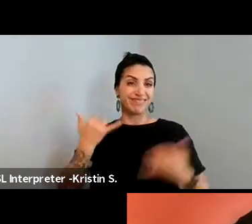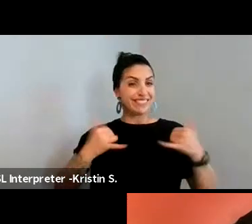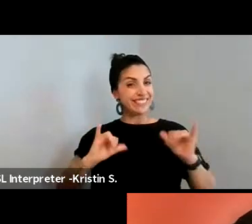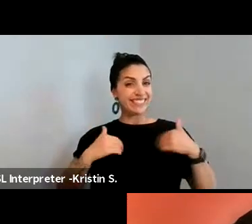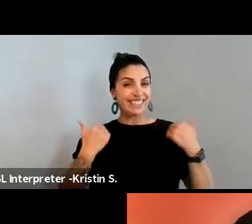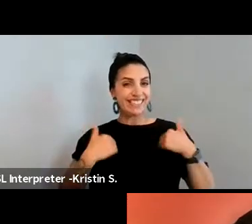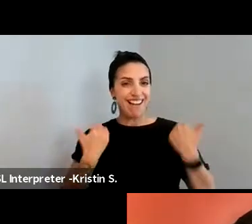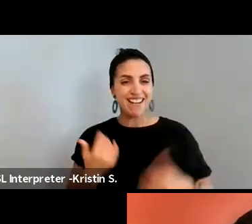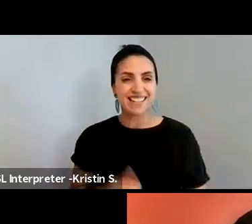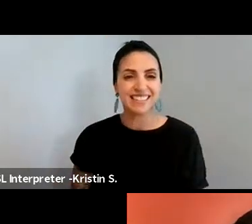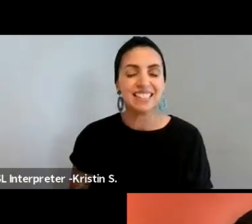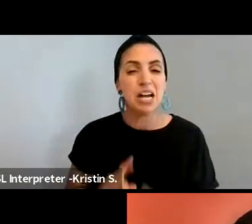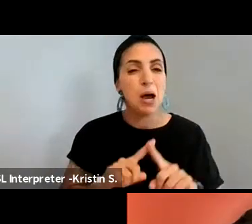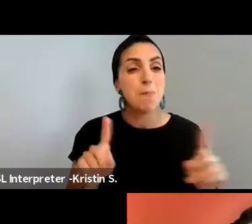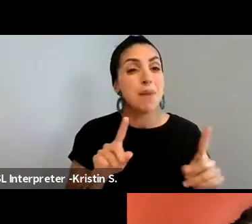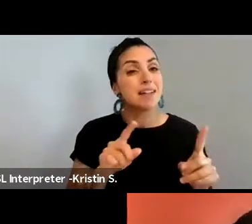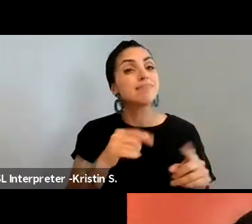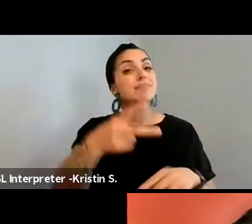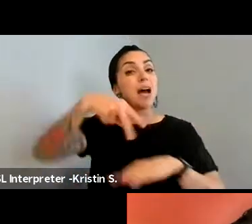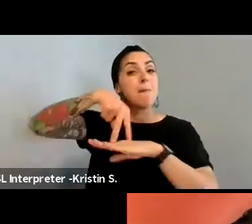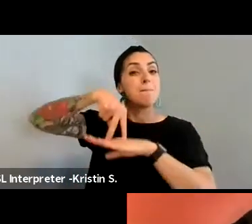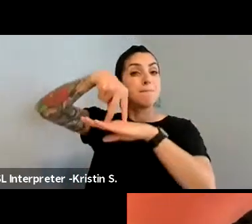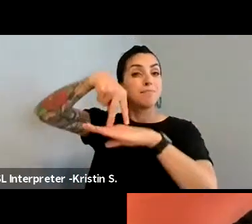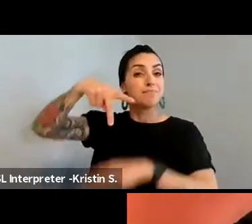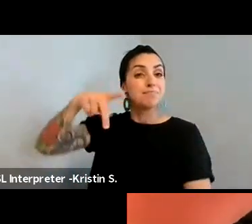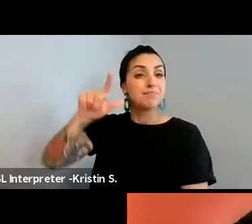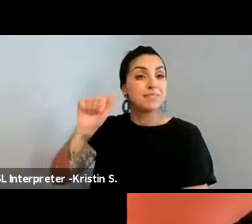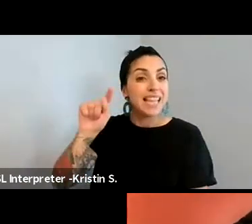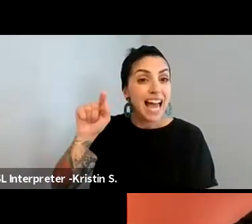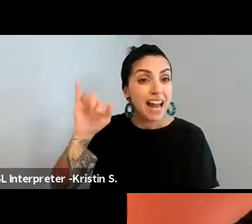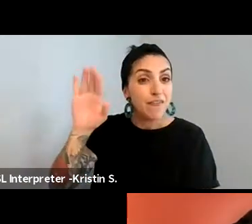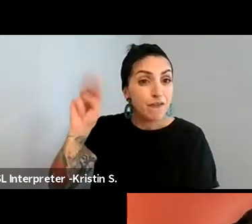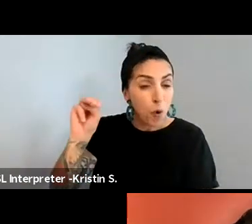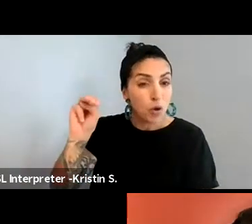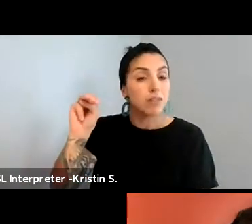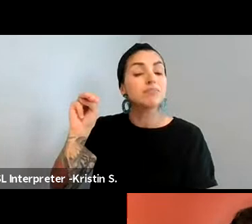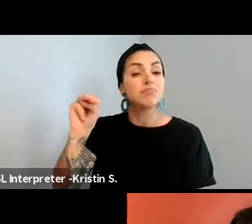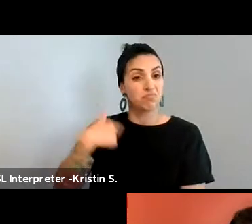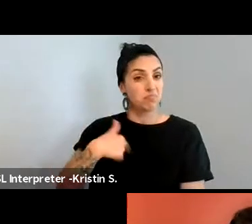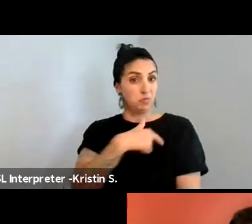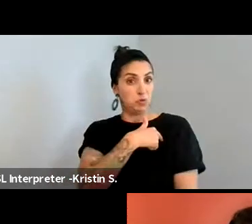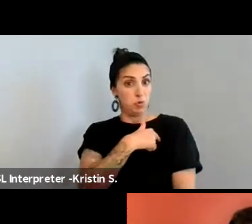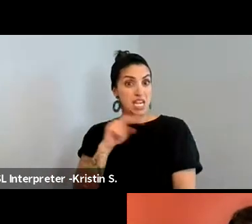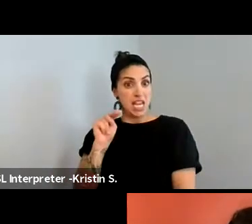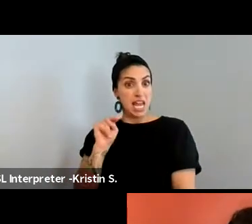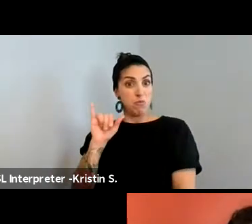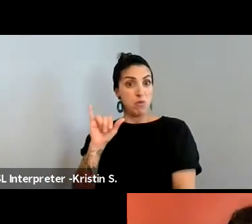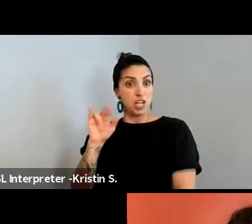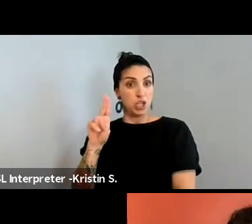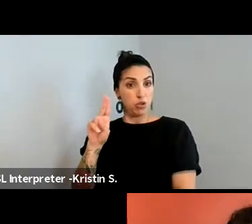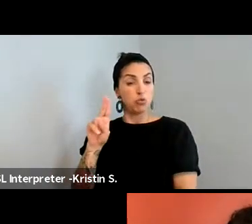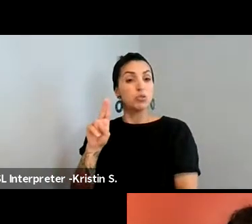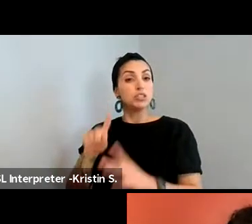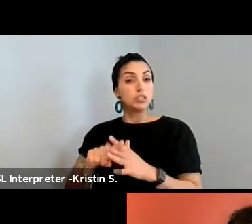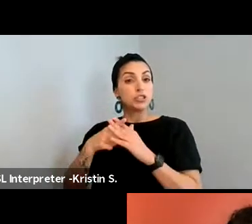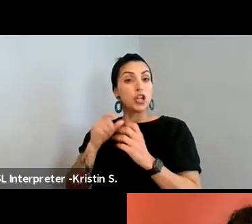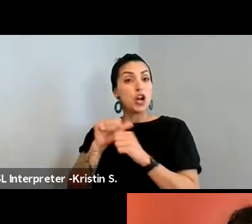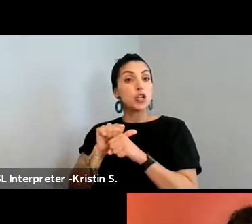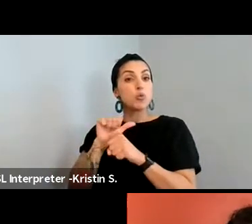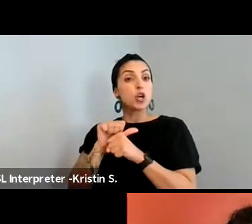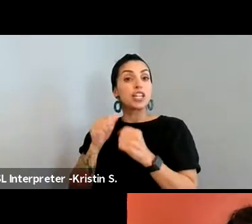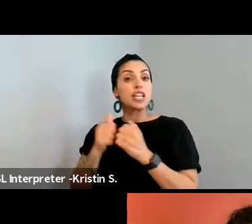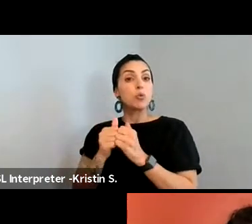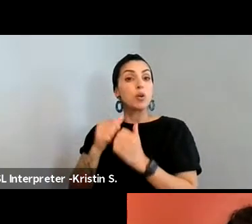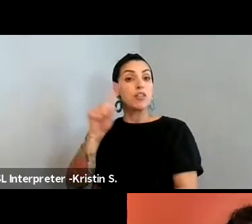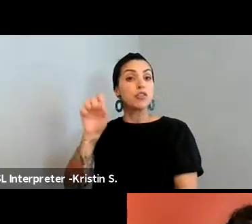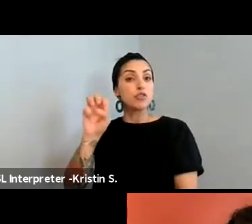attention to the platforms, right? We at NYU we started working with Zoom on pronouns and actually and